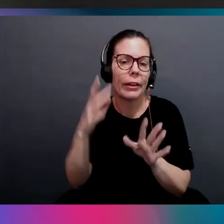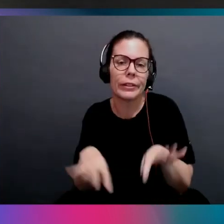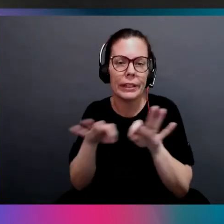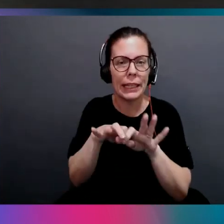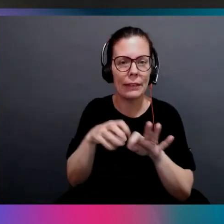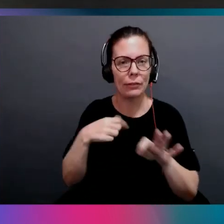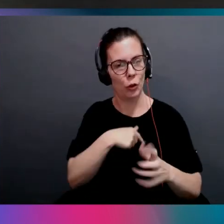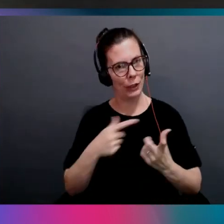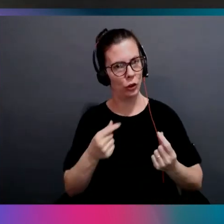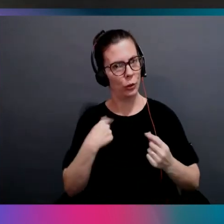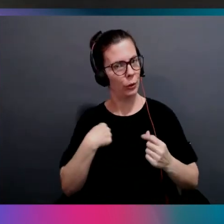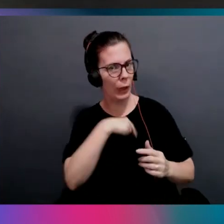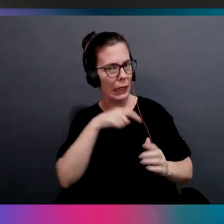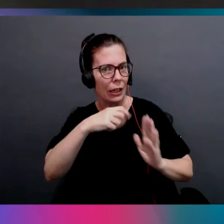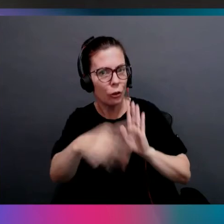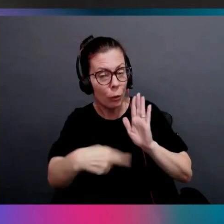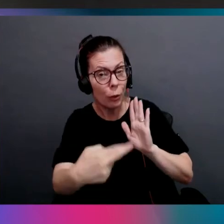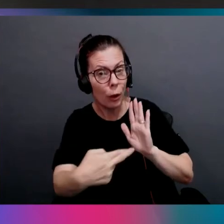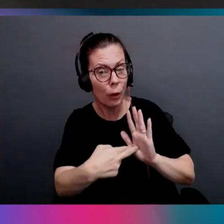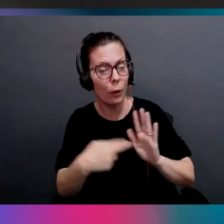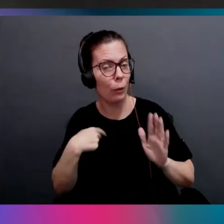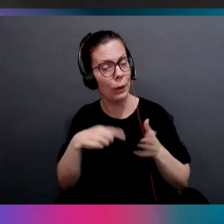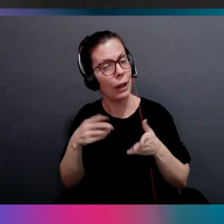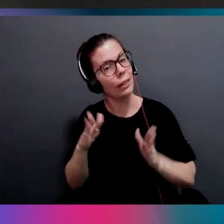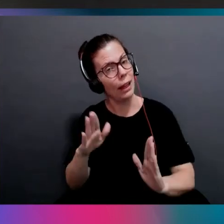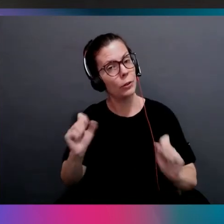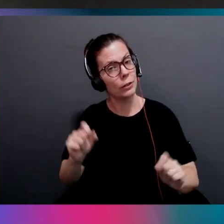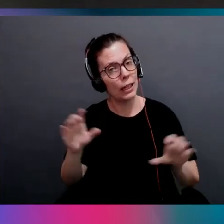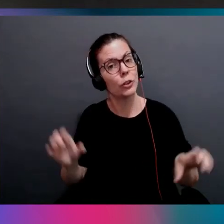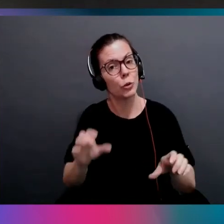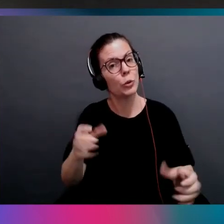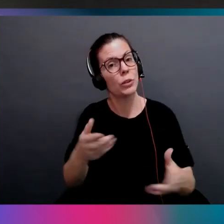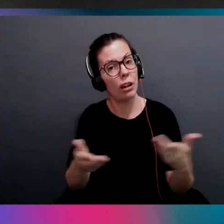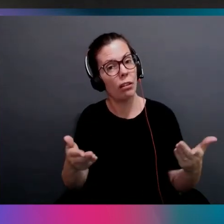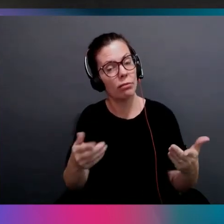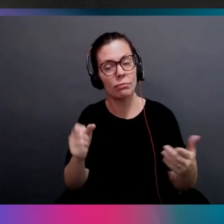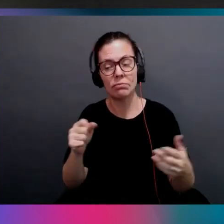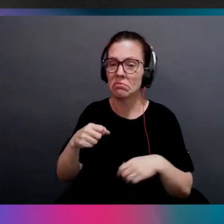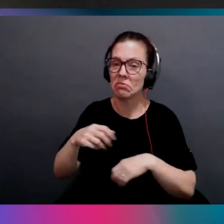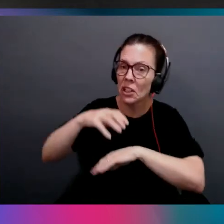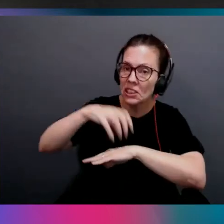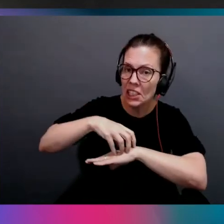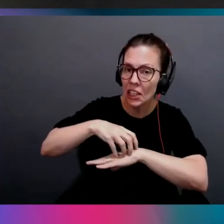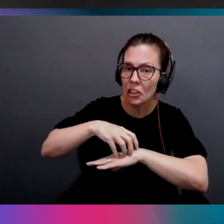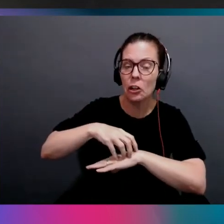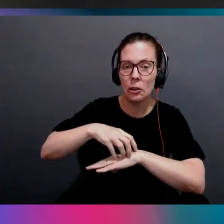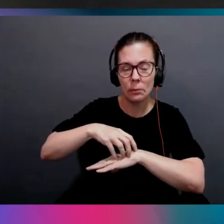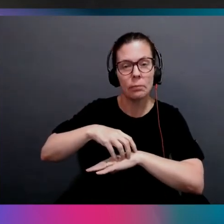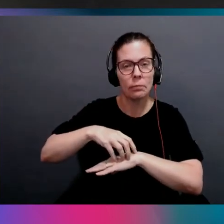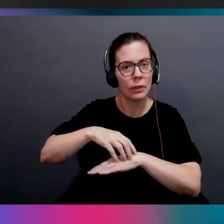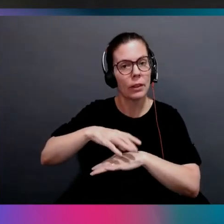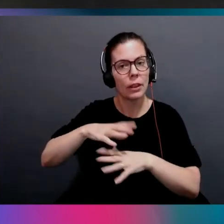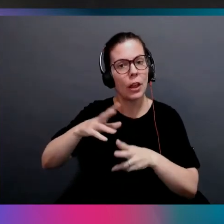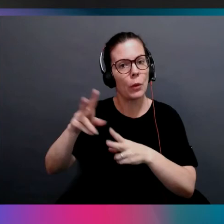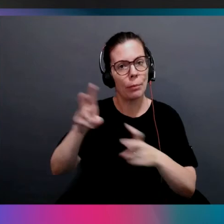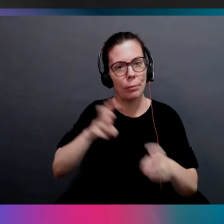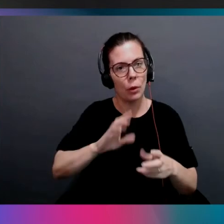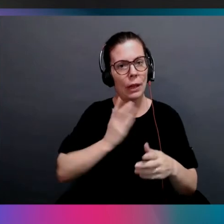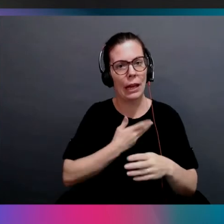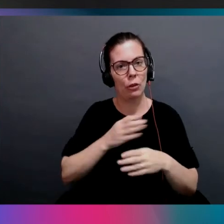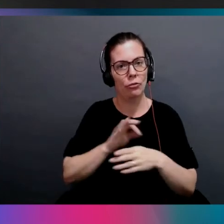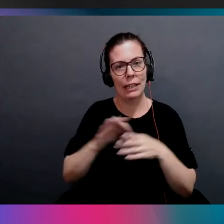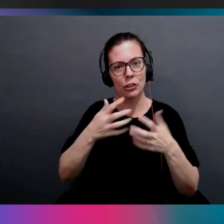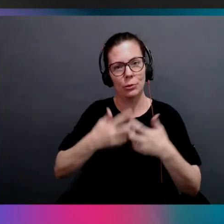need to have a role so that we're allowed to do this stuff. Okay. Right? The container is that we're pulling our factorization machine,